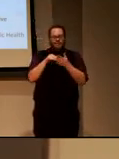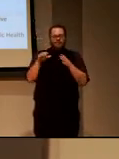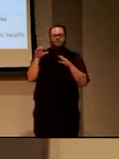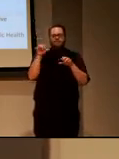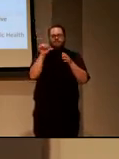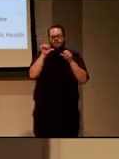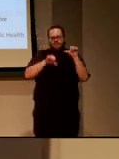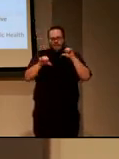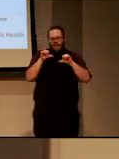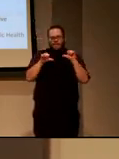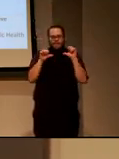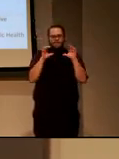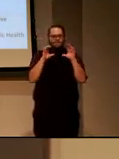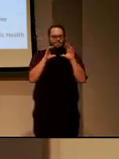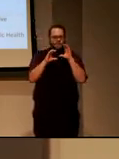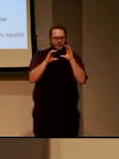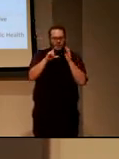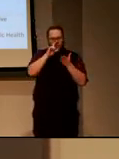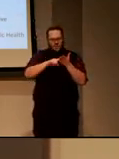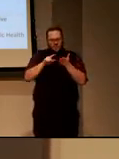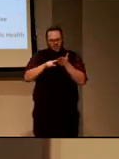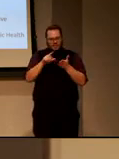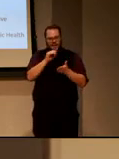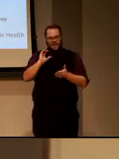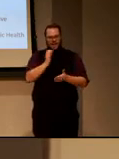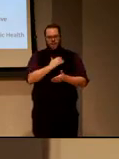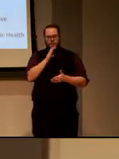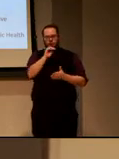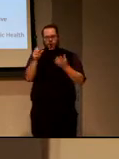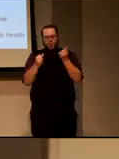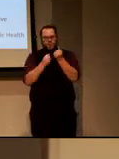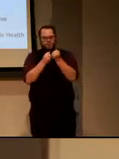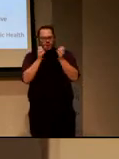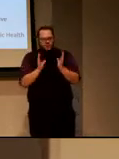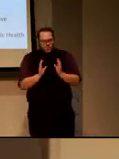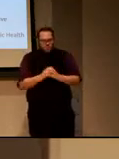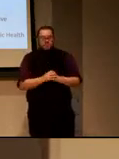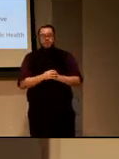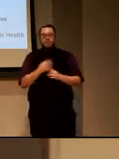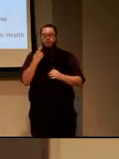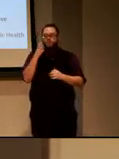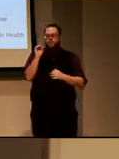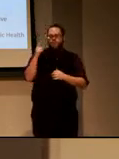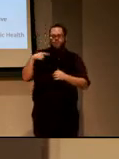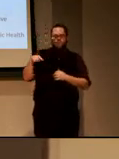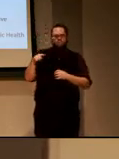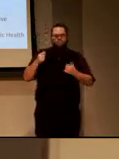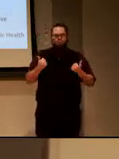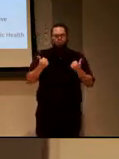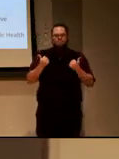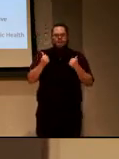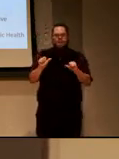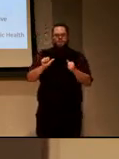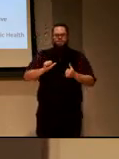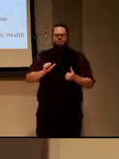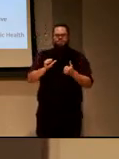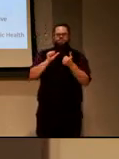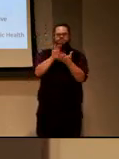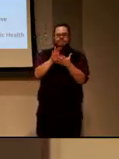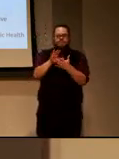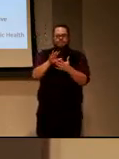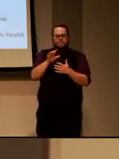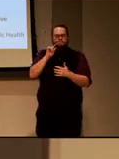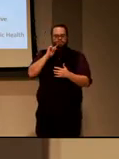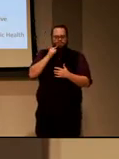Communication Research and our co-sponsors, the University of Oregon is helping to tackle the pressing